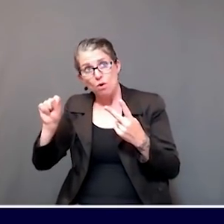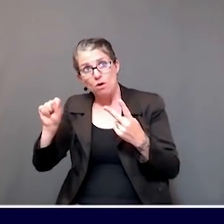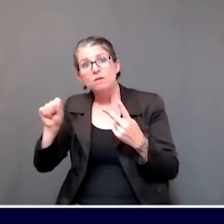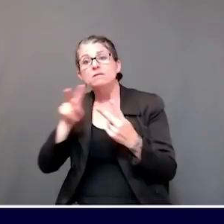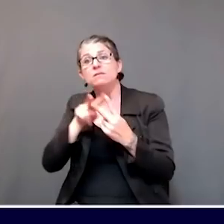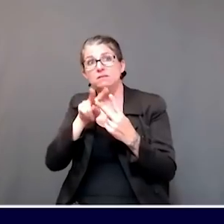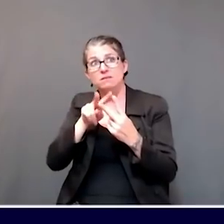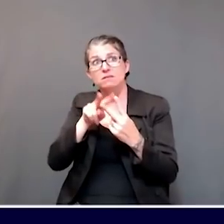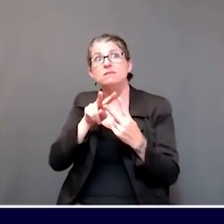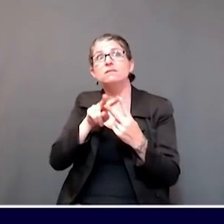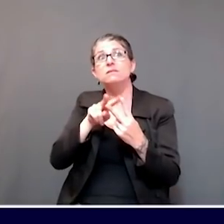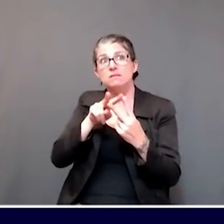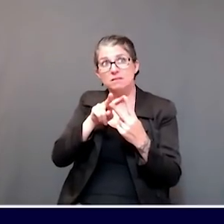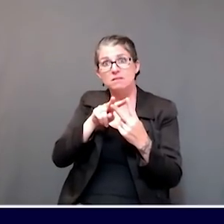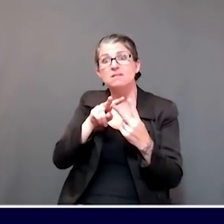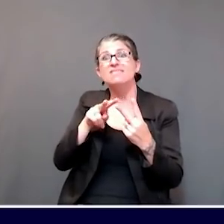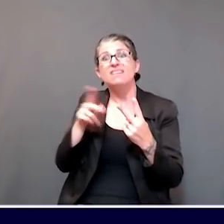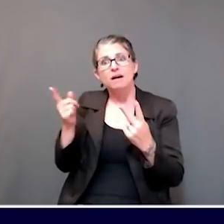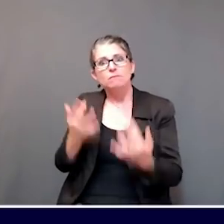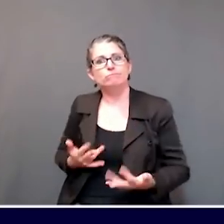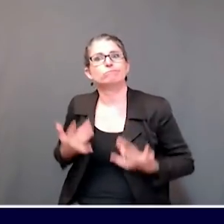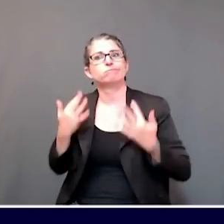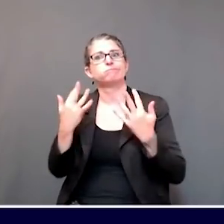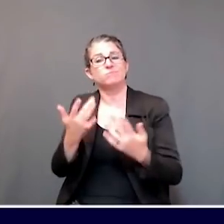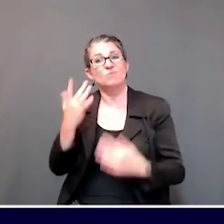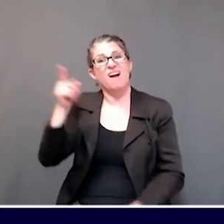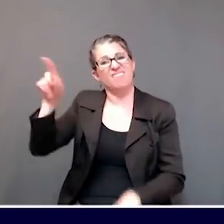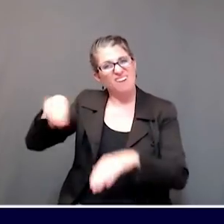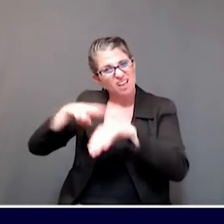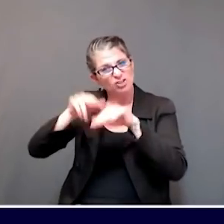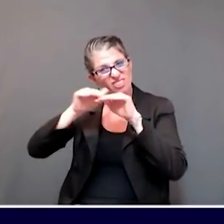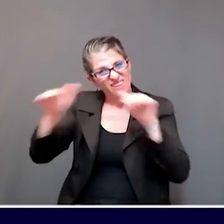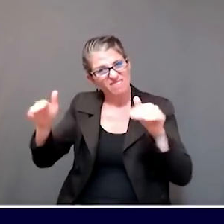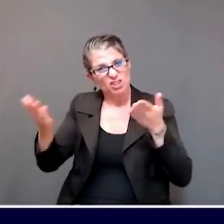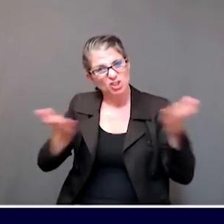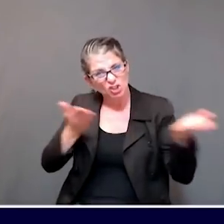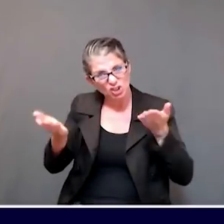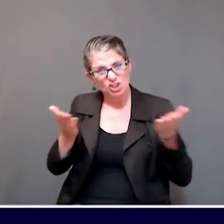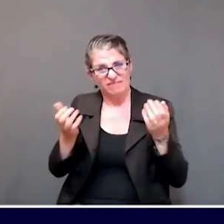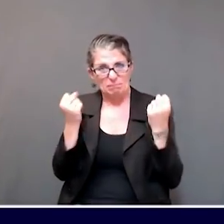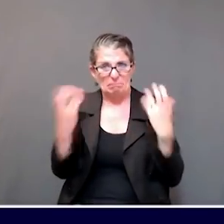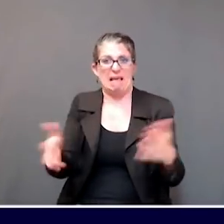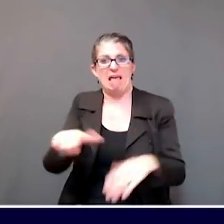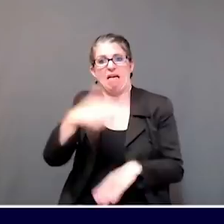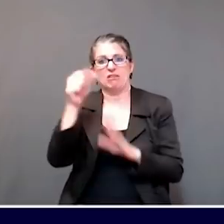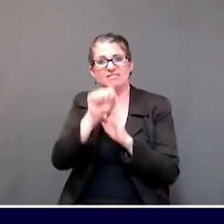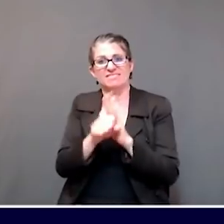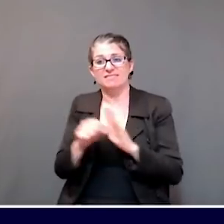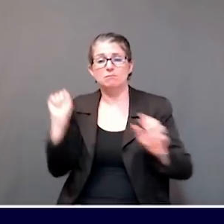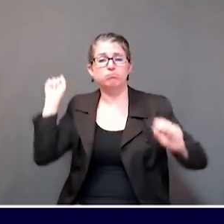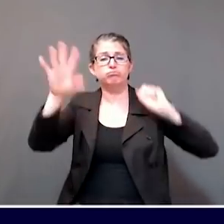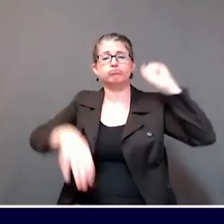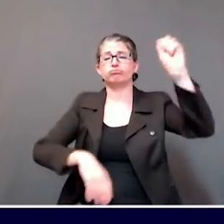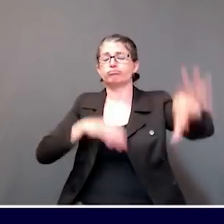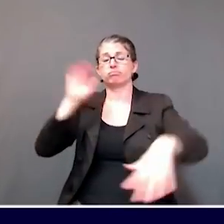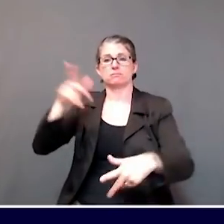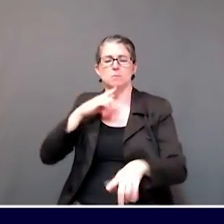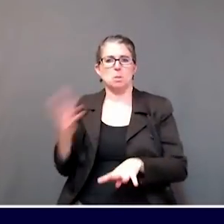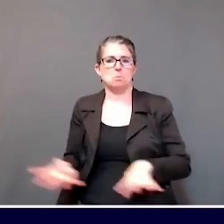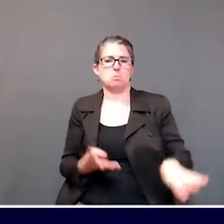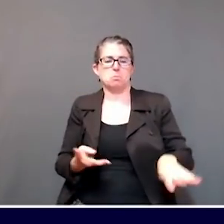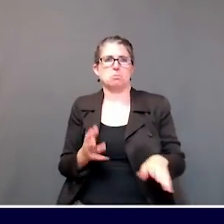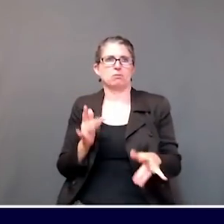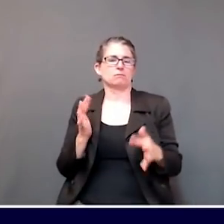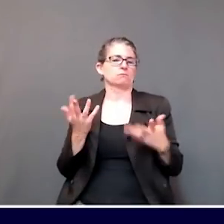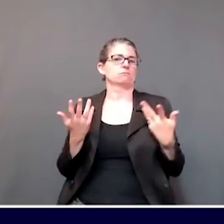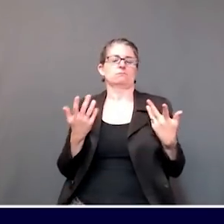of the surge in volume that these national laboratories are facing. And I will just add that that's why we feel some